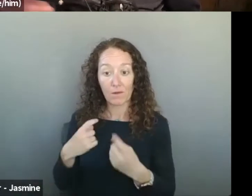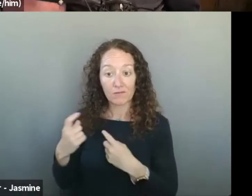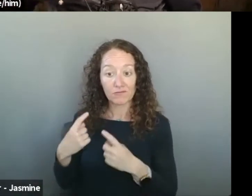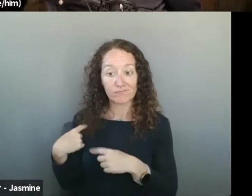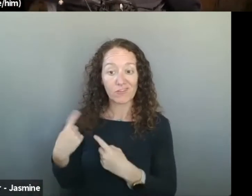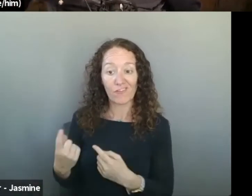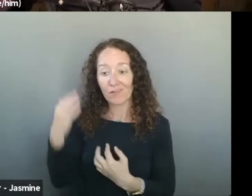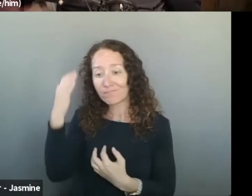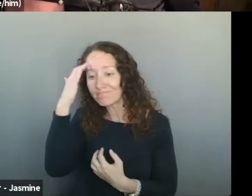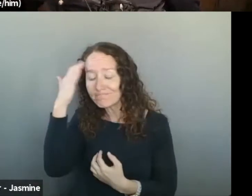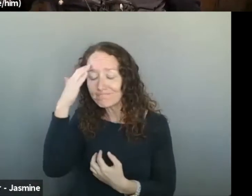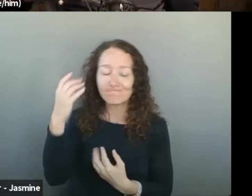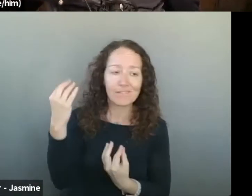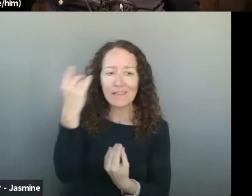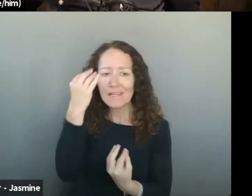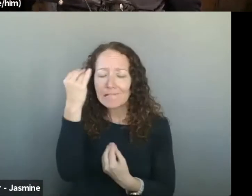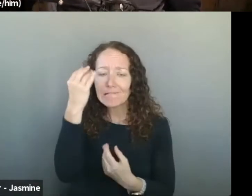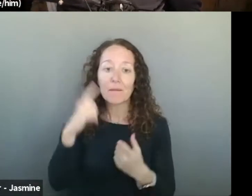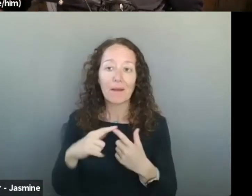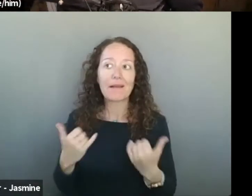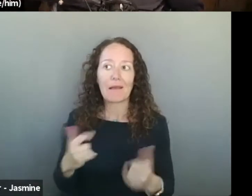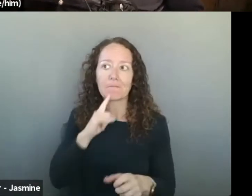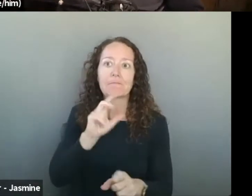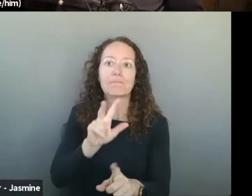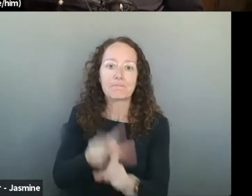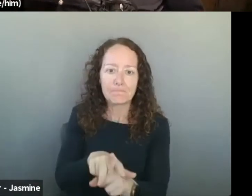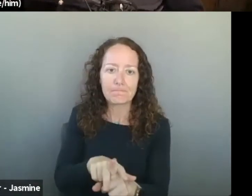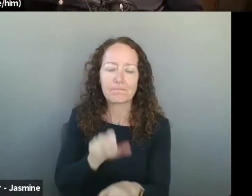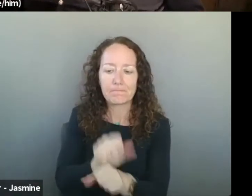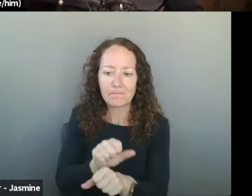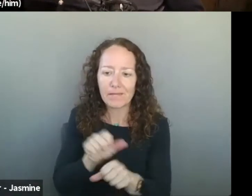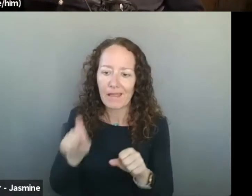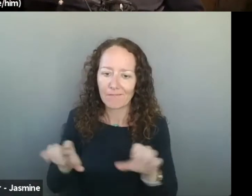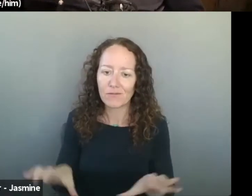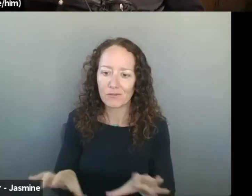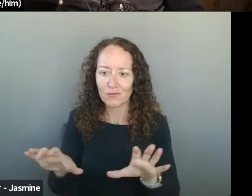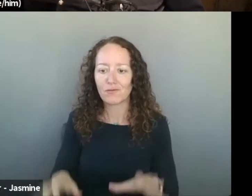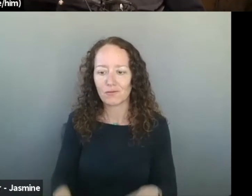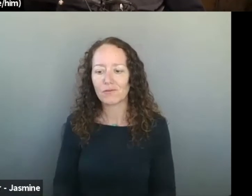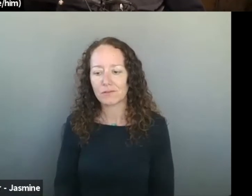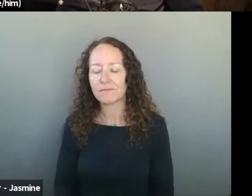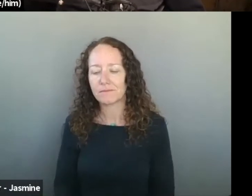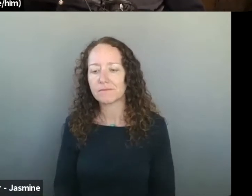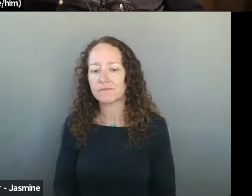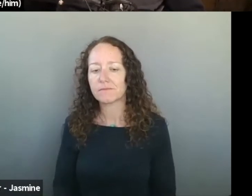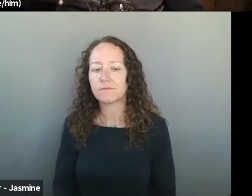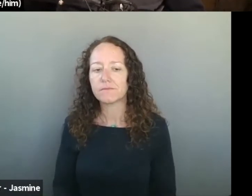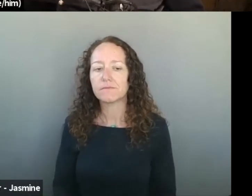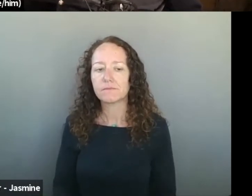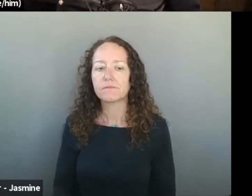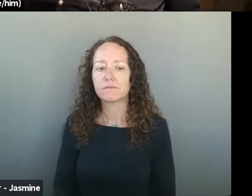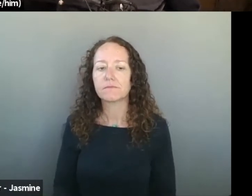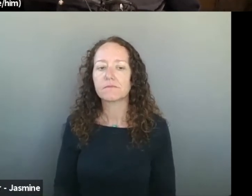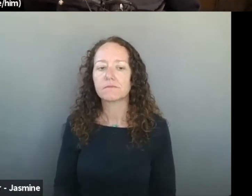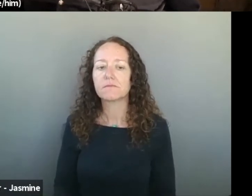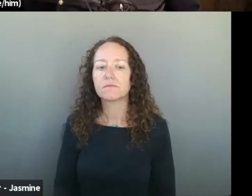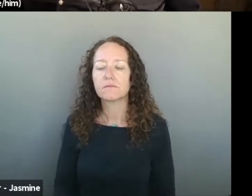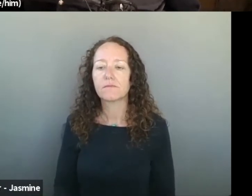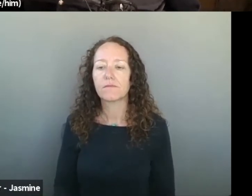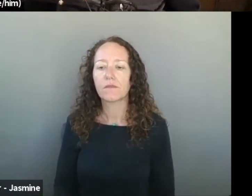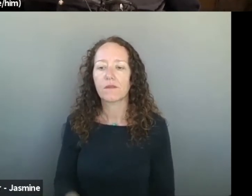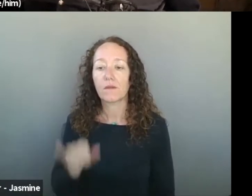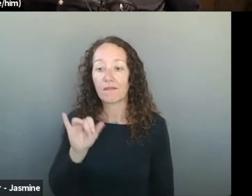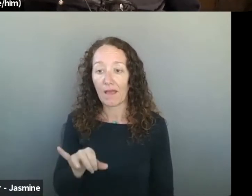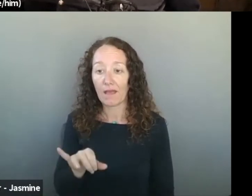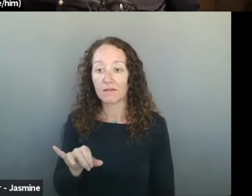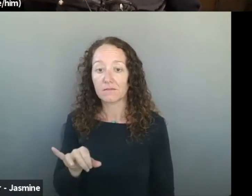for a while and are very much now like, got to do this stuff. So those are some of the ways that I think as we